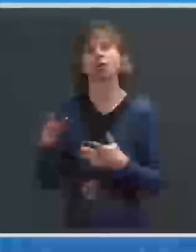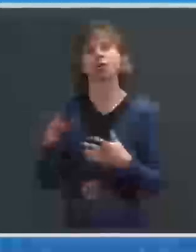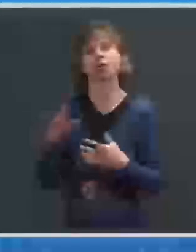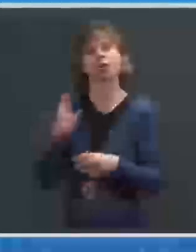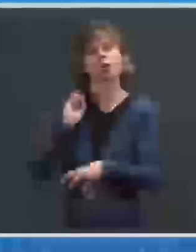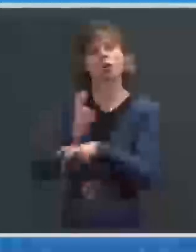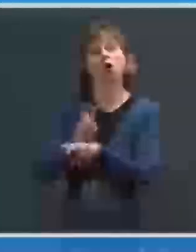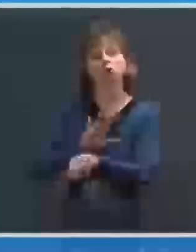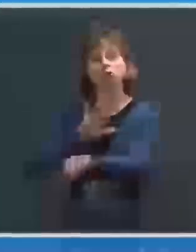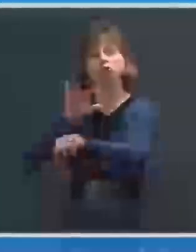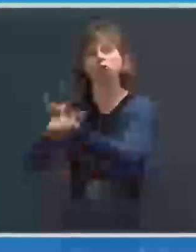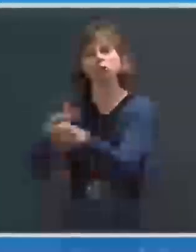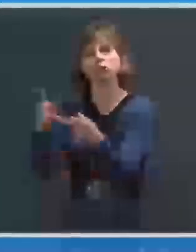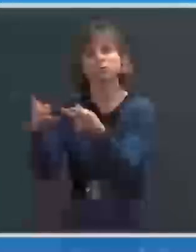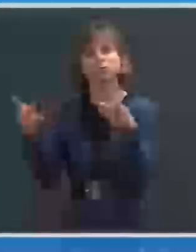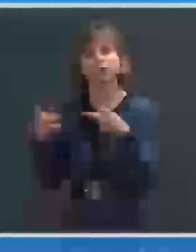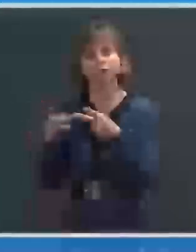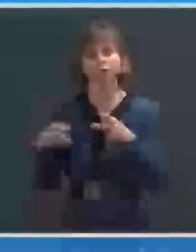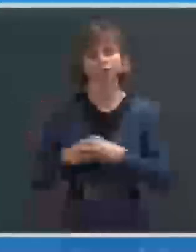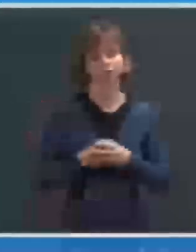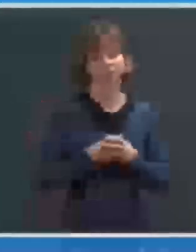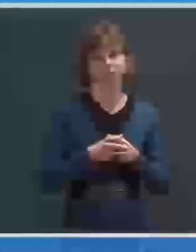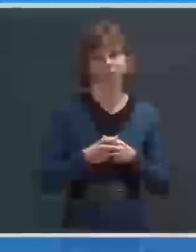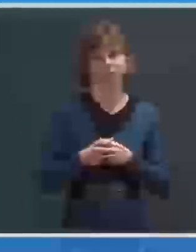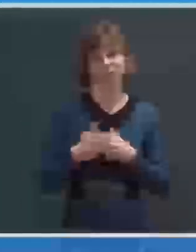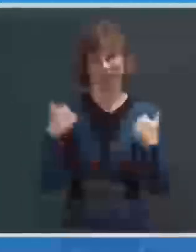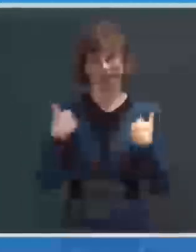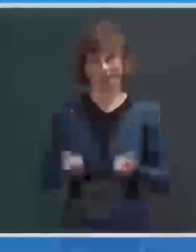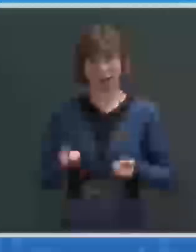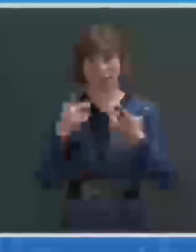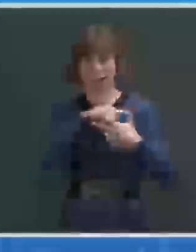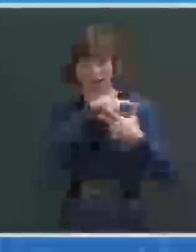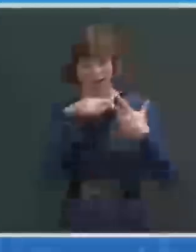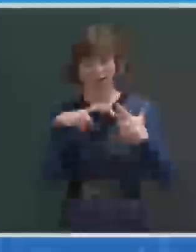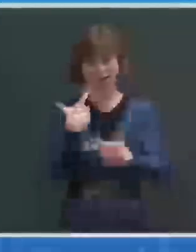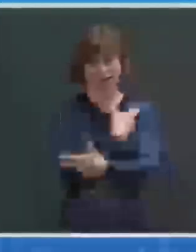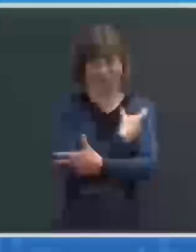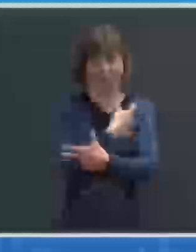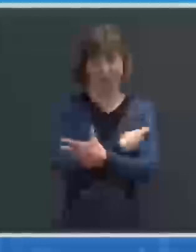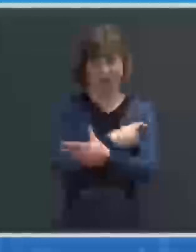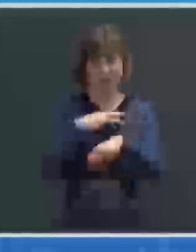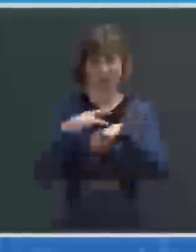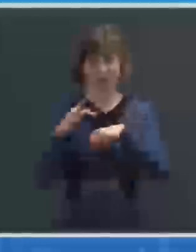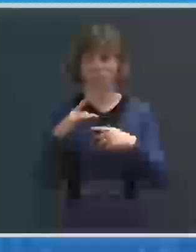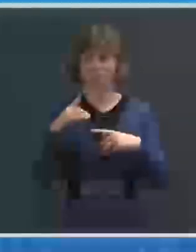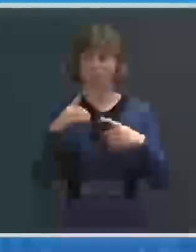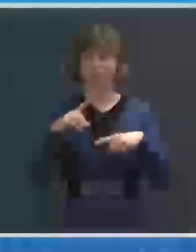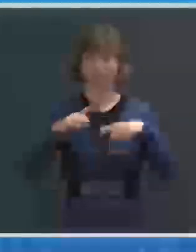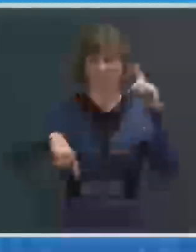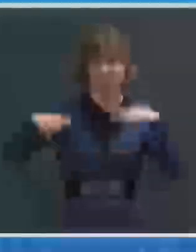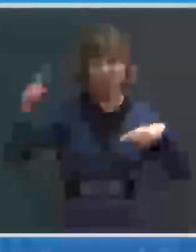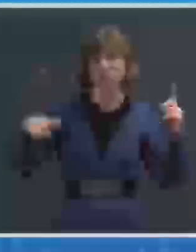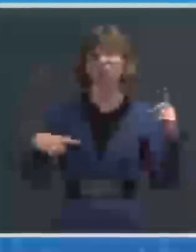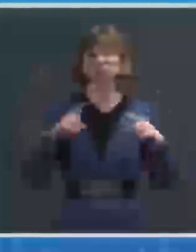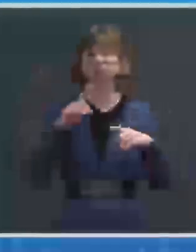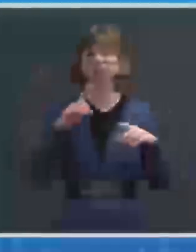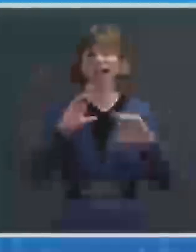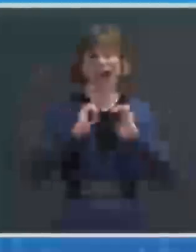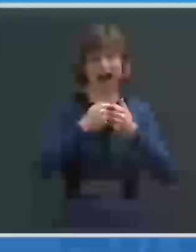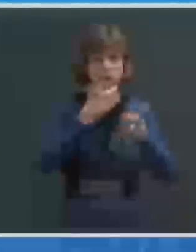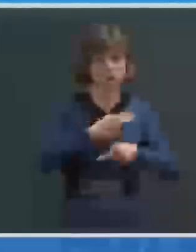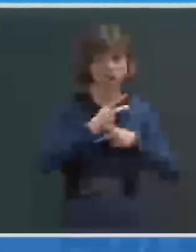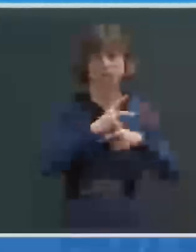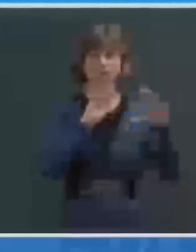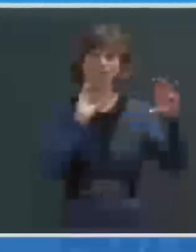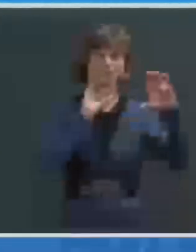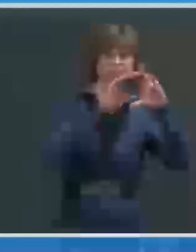Having multiple types of vaccine available, especially ones with different dosing regimens and different storing and handling, offers more